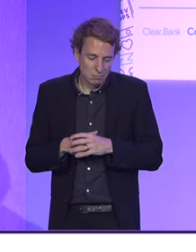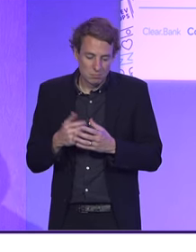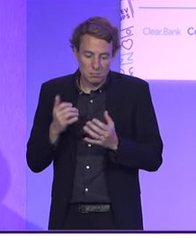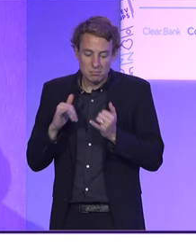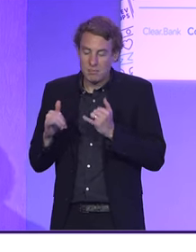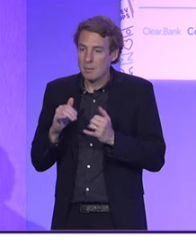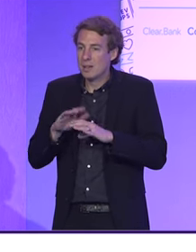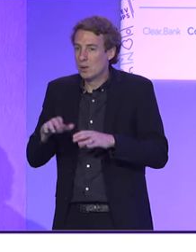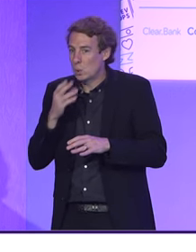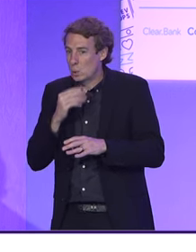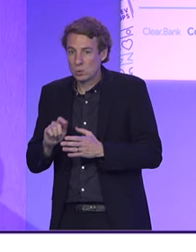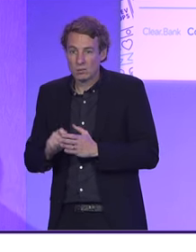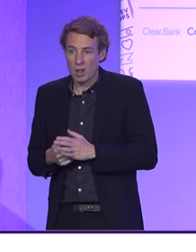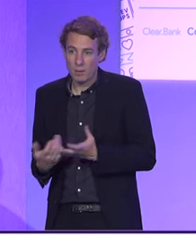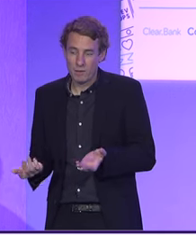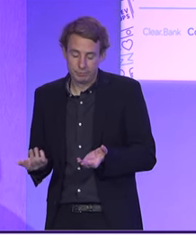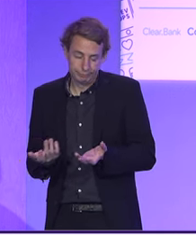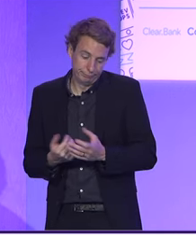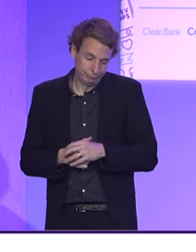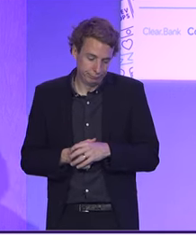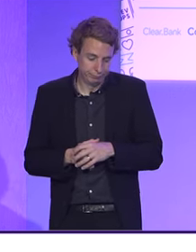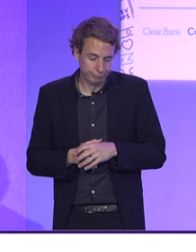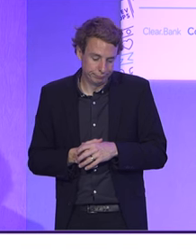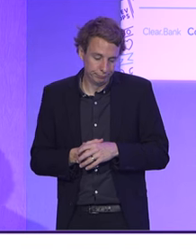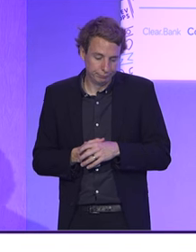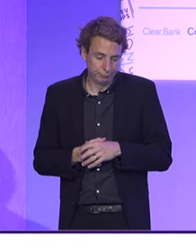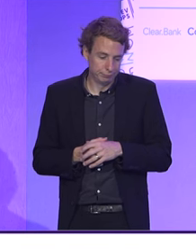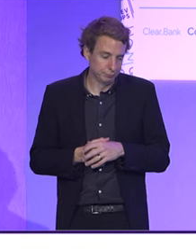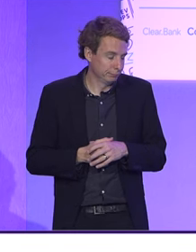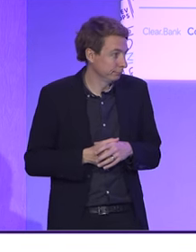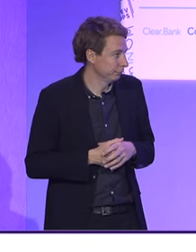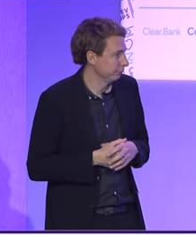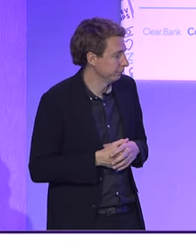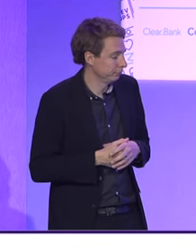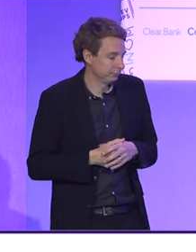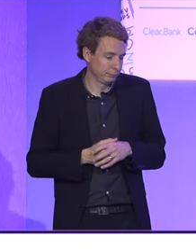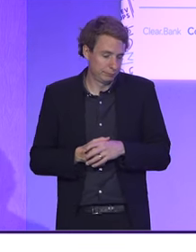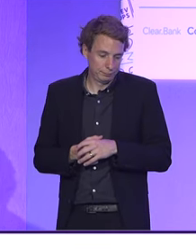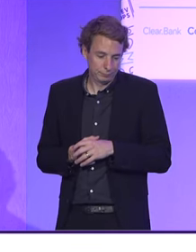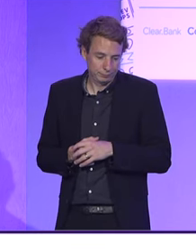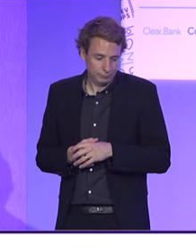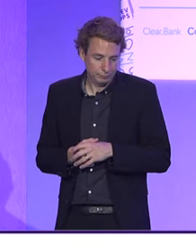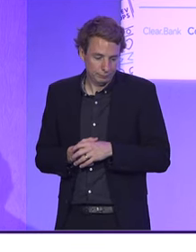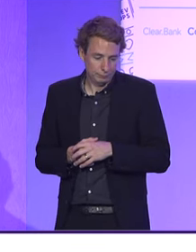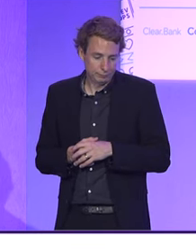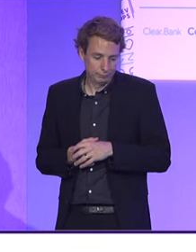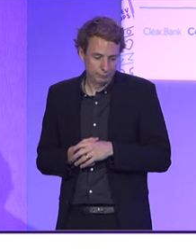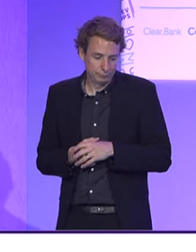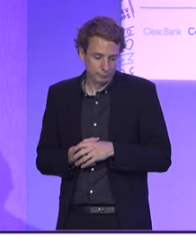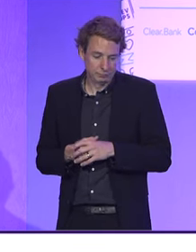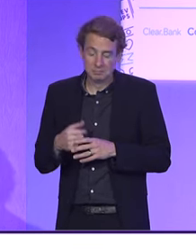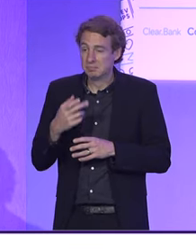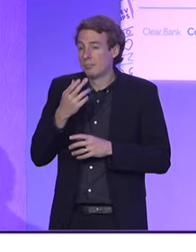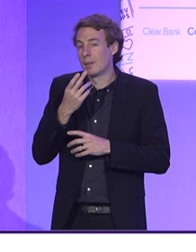We don't care about QA, so we can do it, okay? And these are some tools